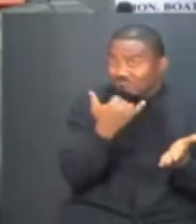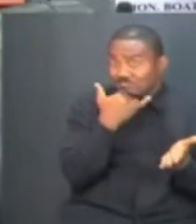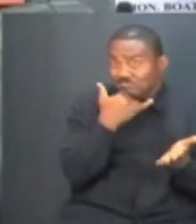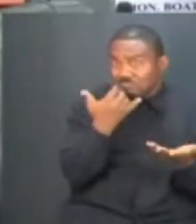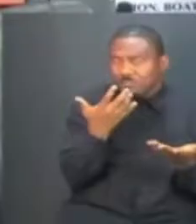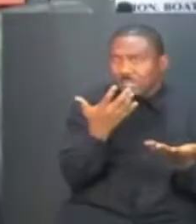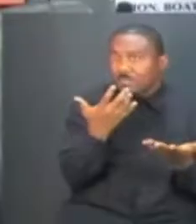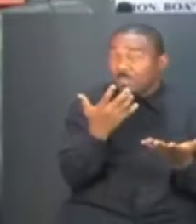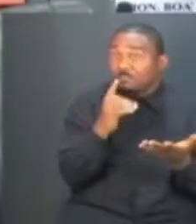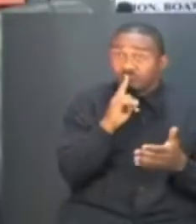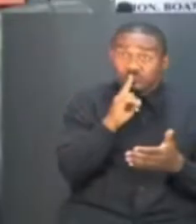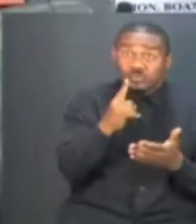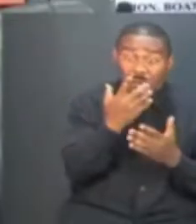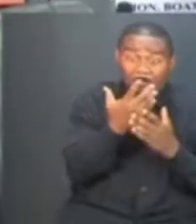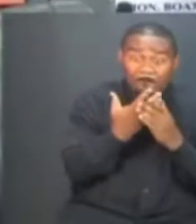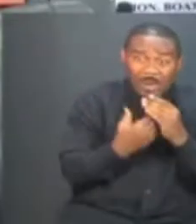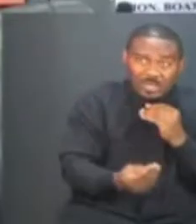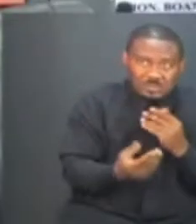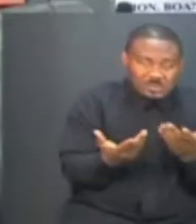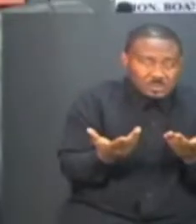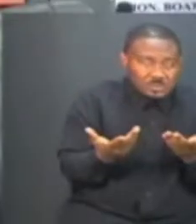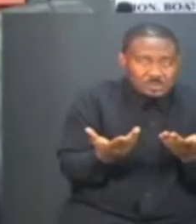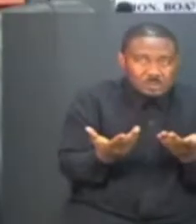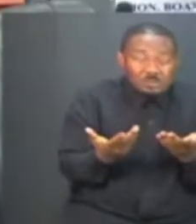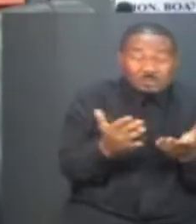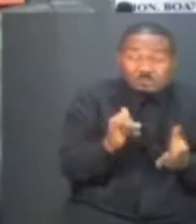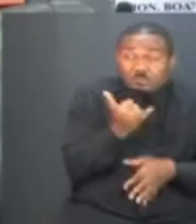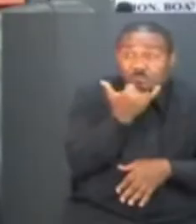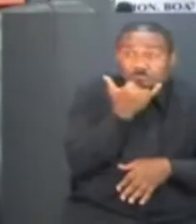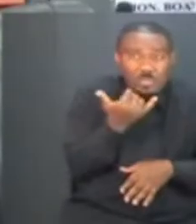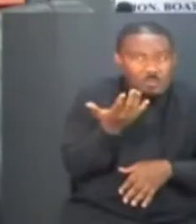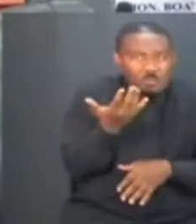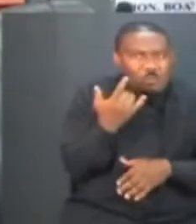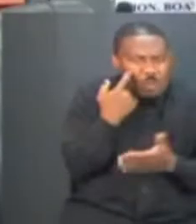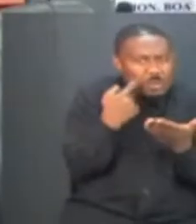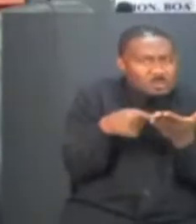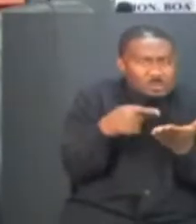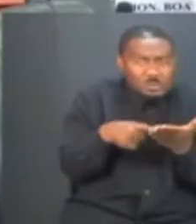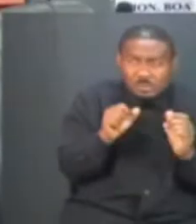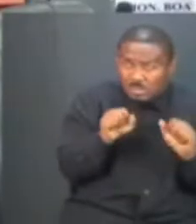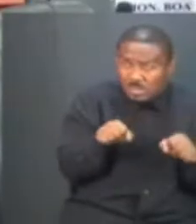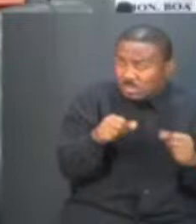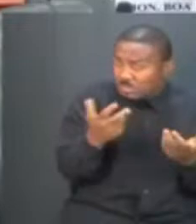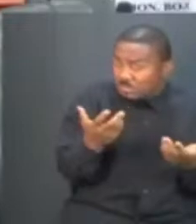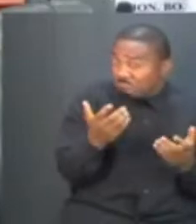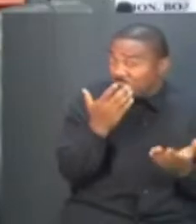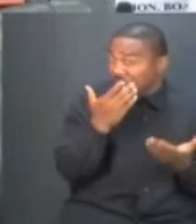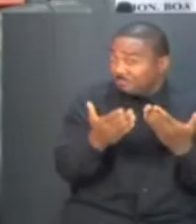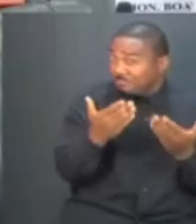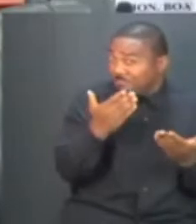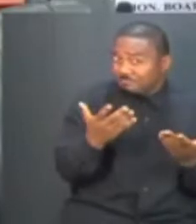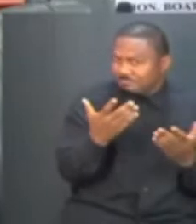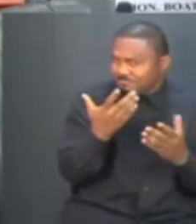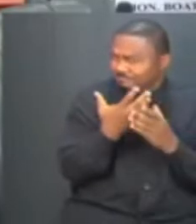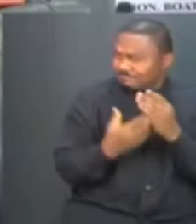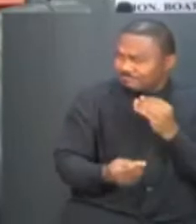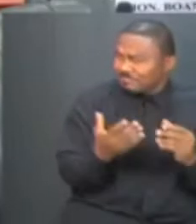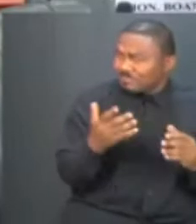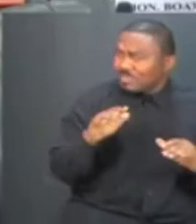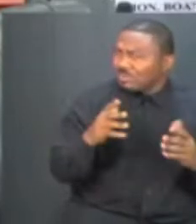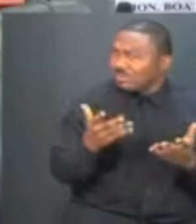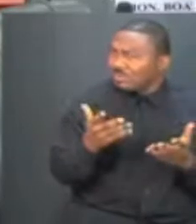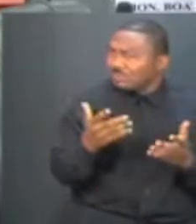omission. I'm just saying that we could cross-check. For all you know, there is a genuine omission. Omission from the